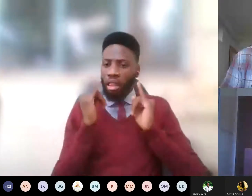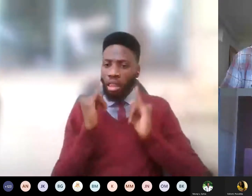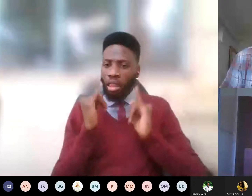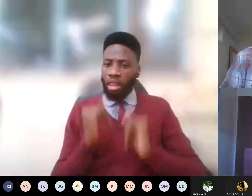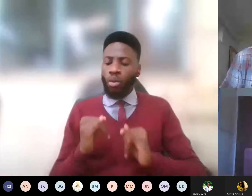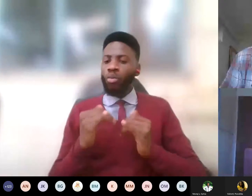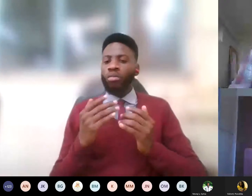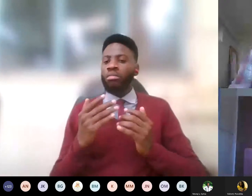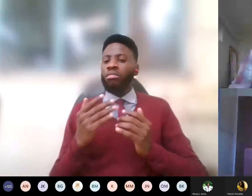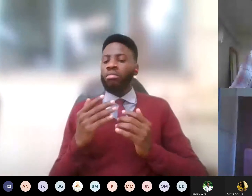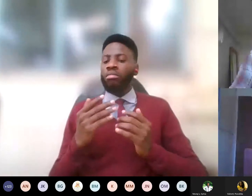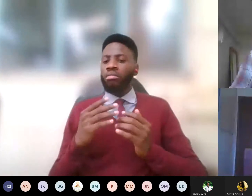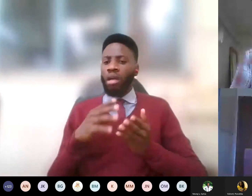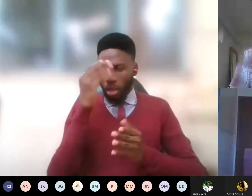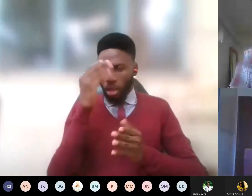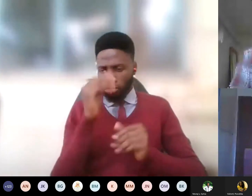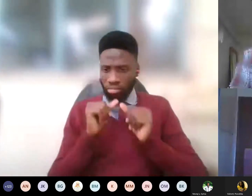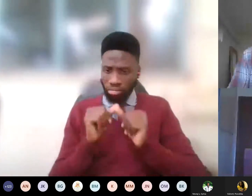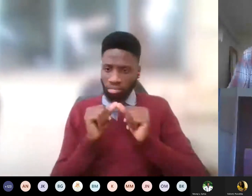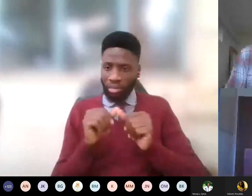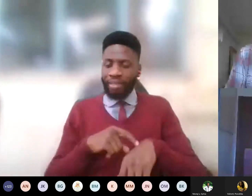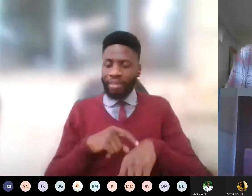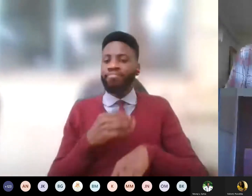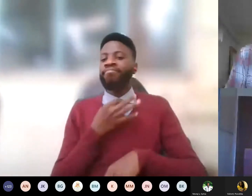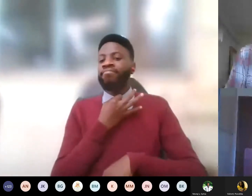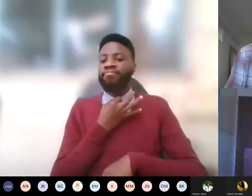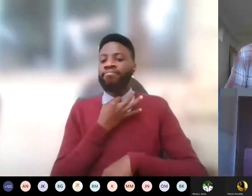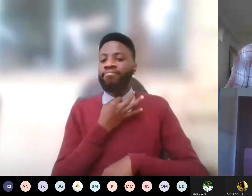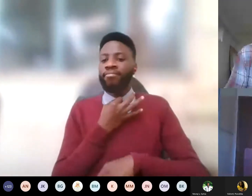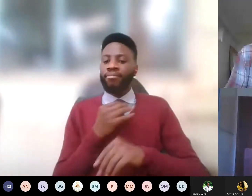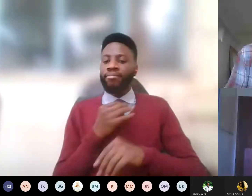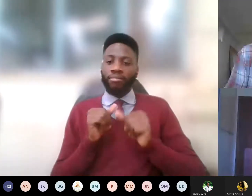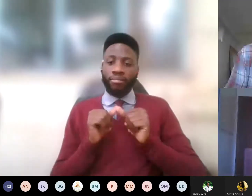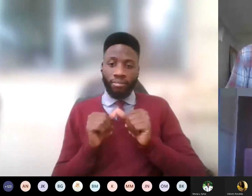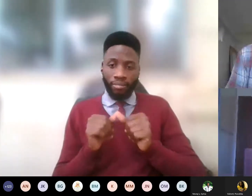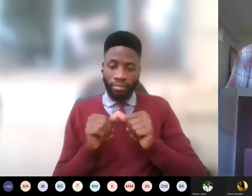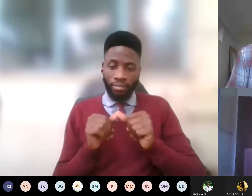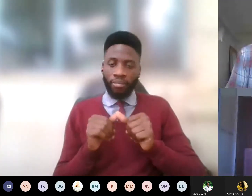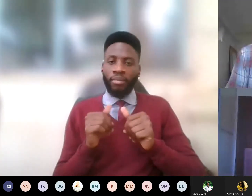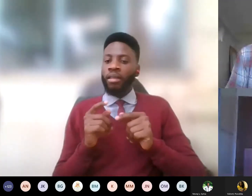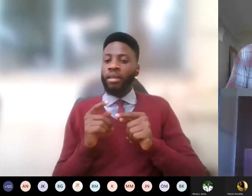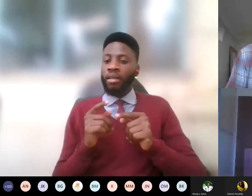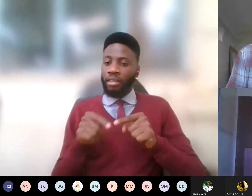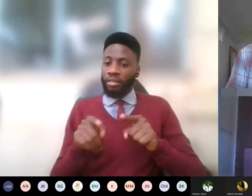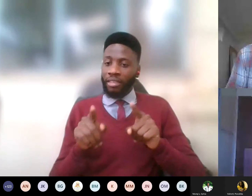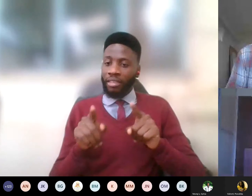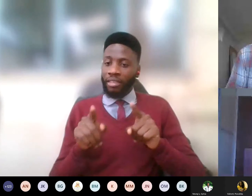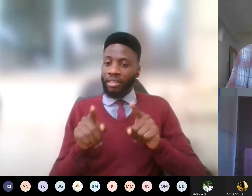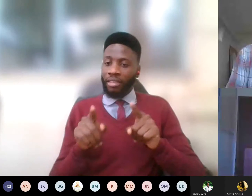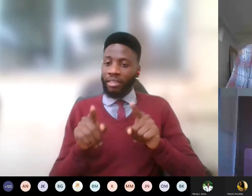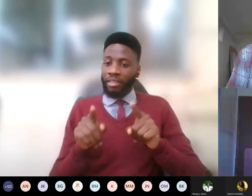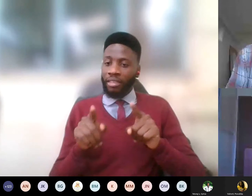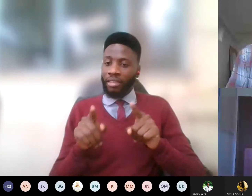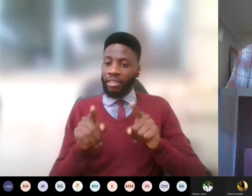perspectives. Yeah, the question that was sort of asked for me was, as we think about the future of work, and